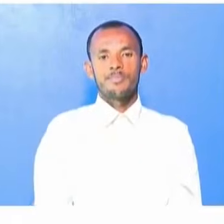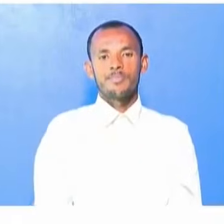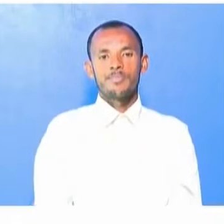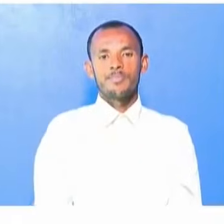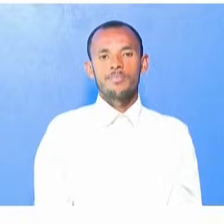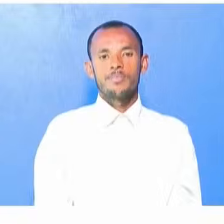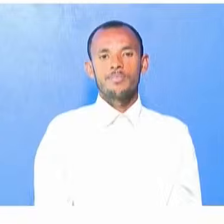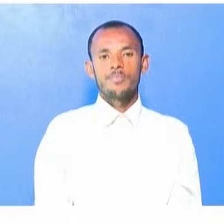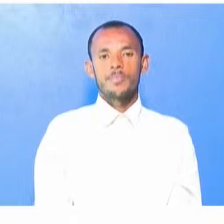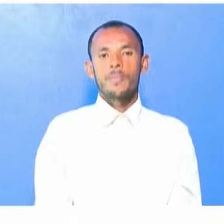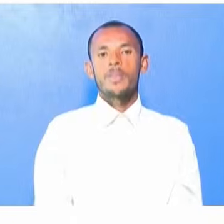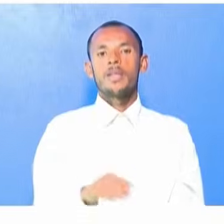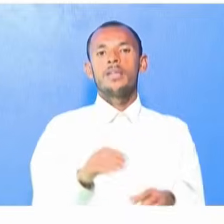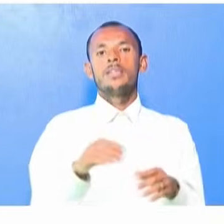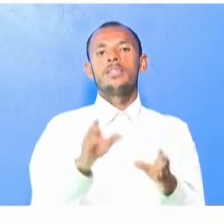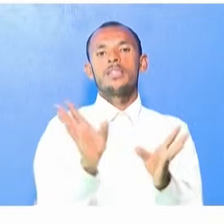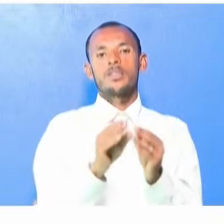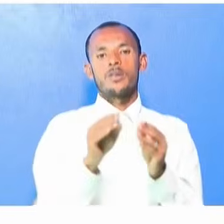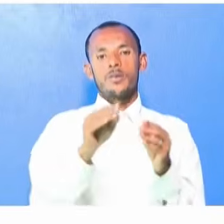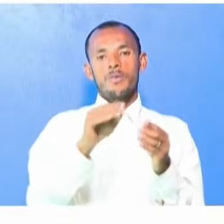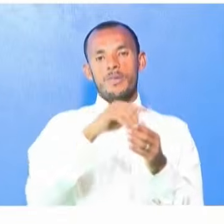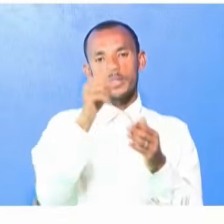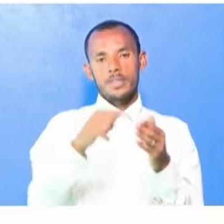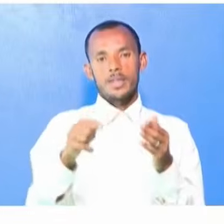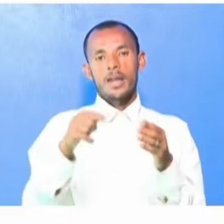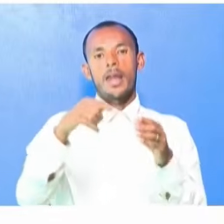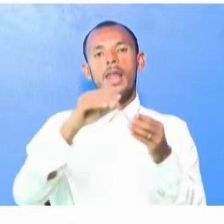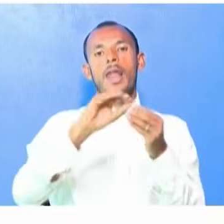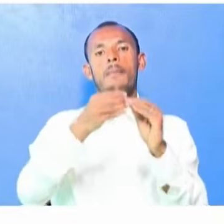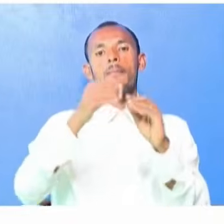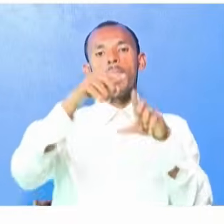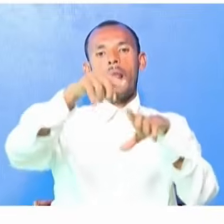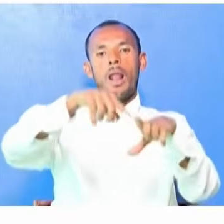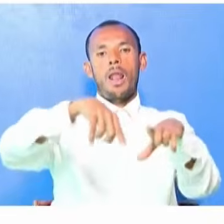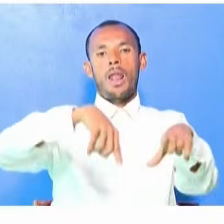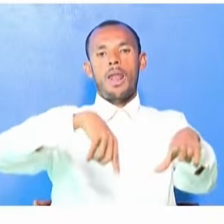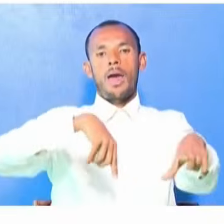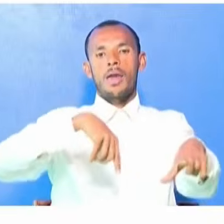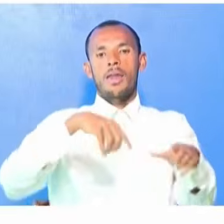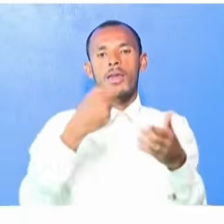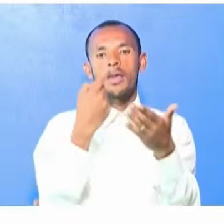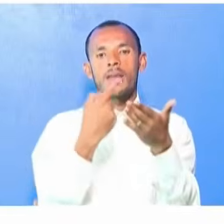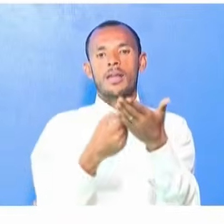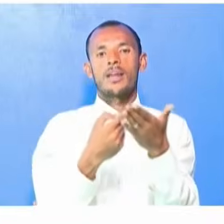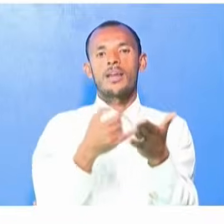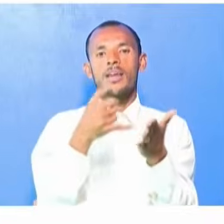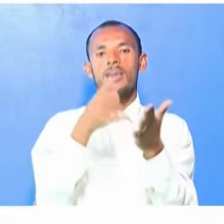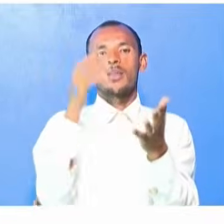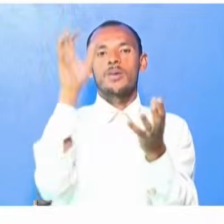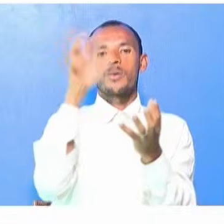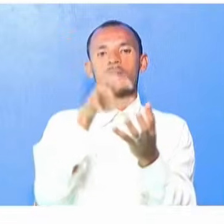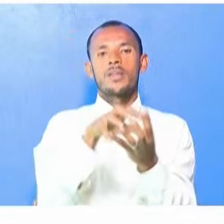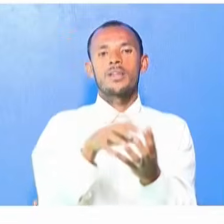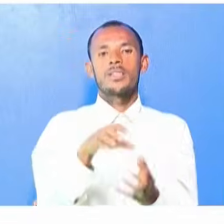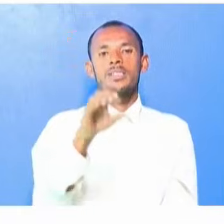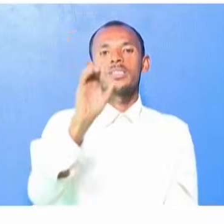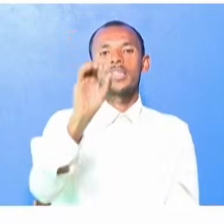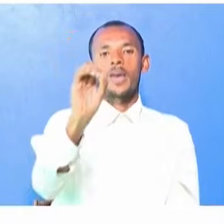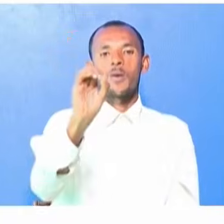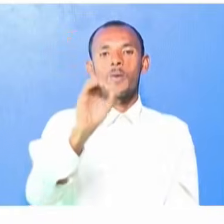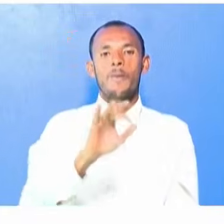integer on this number line like this. So here it contains